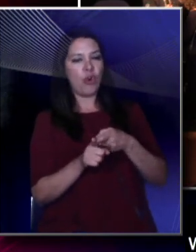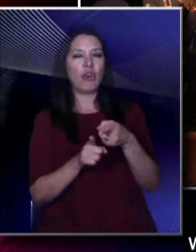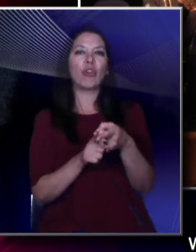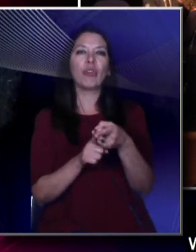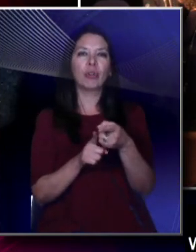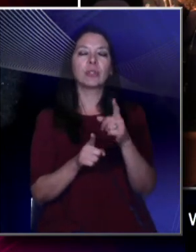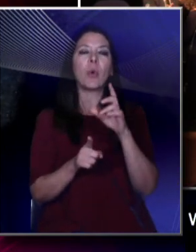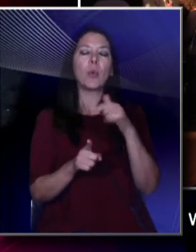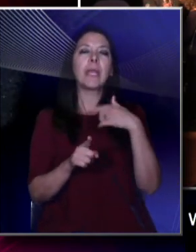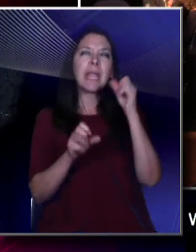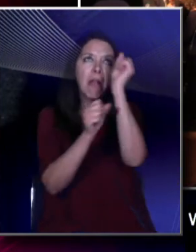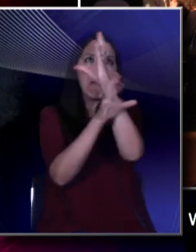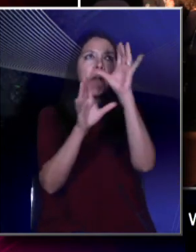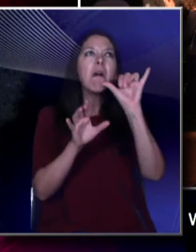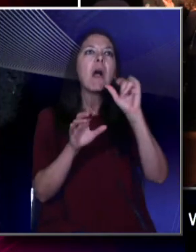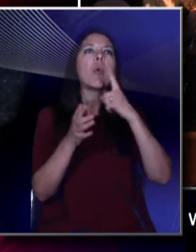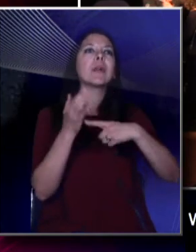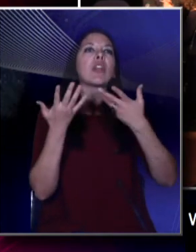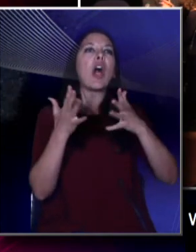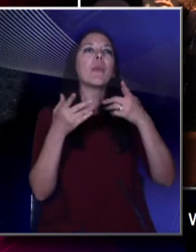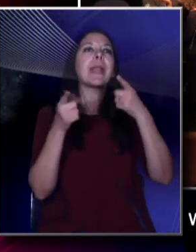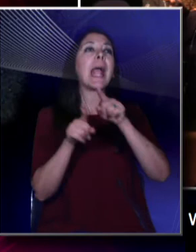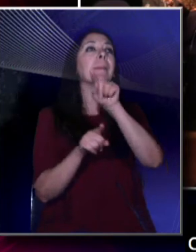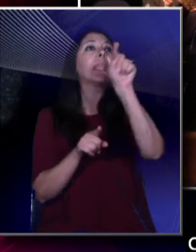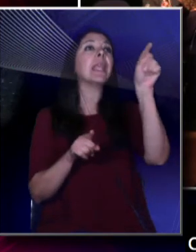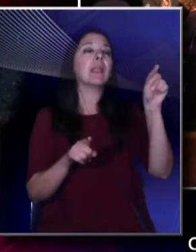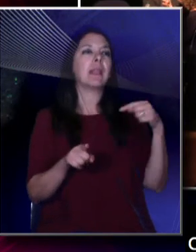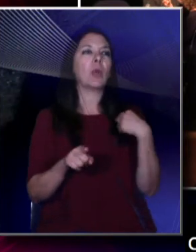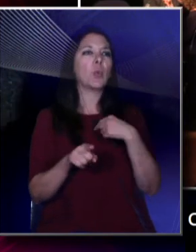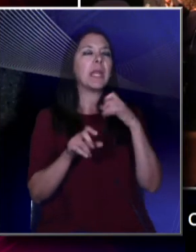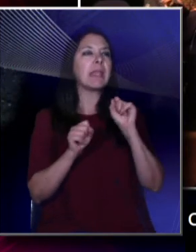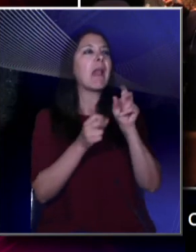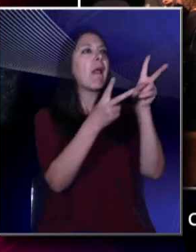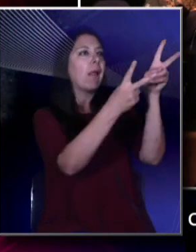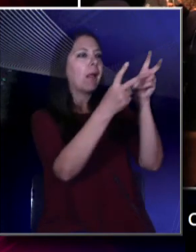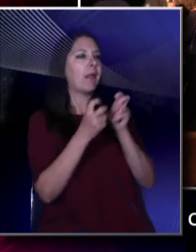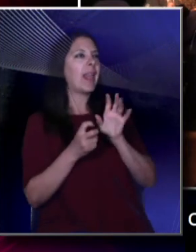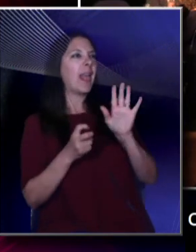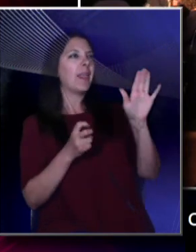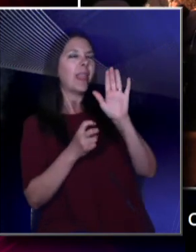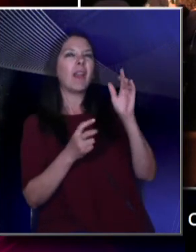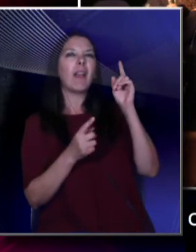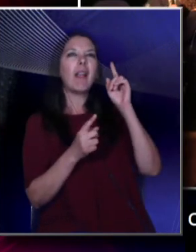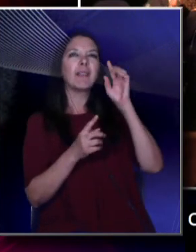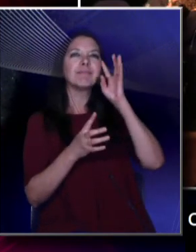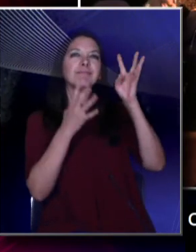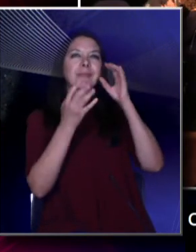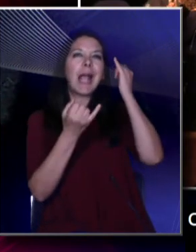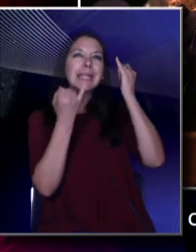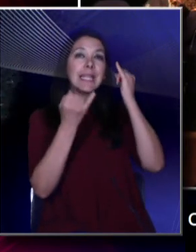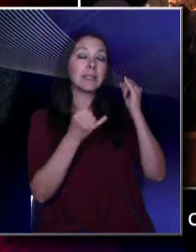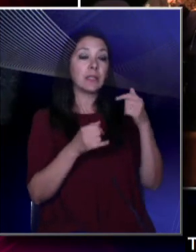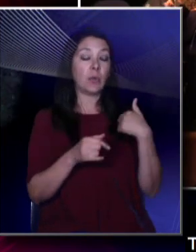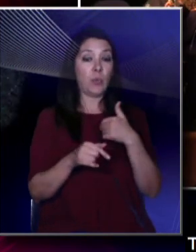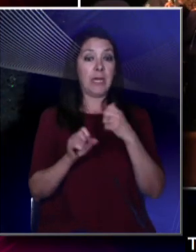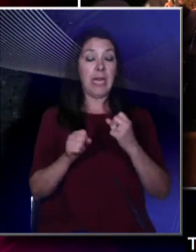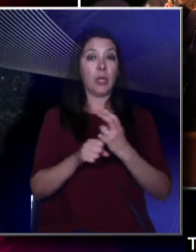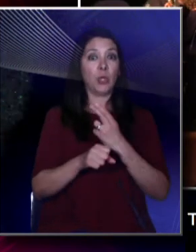of what's already happening that we could steal from and put into place for us, I would assume that's the next,